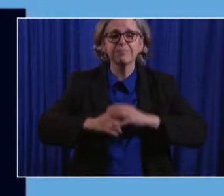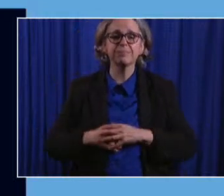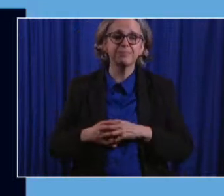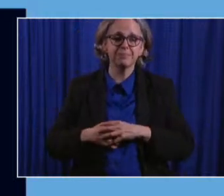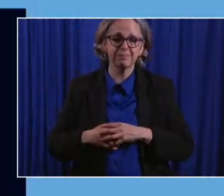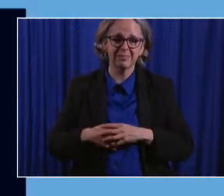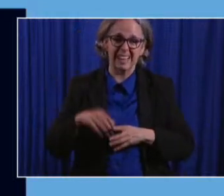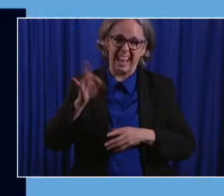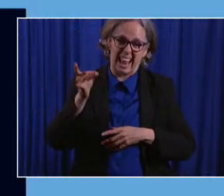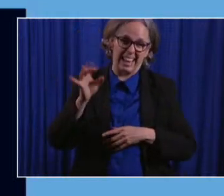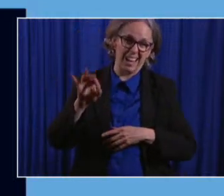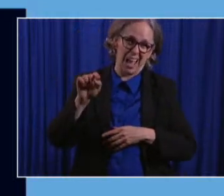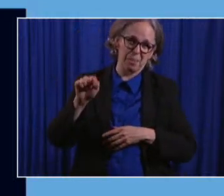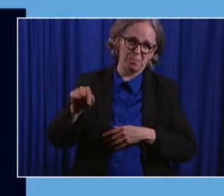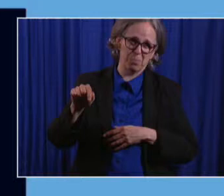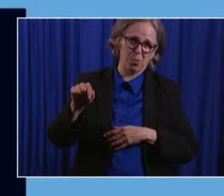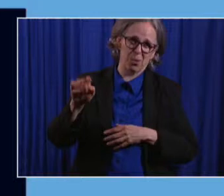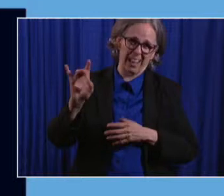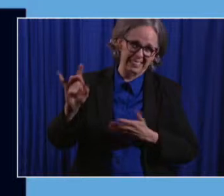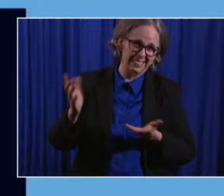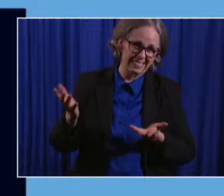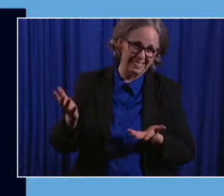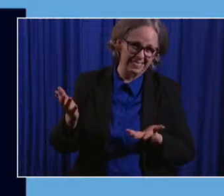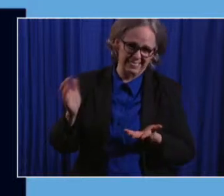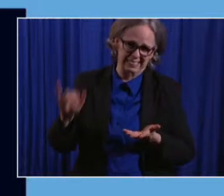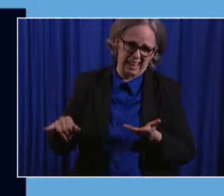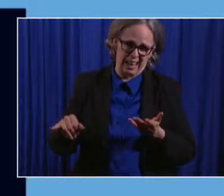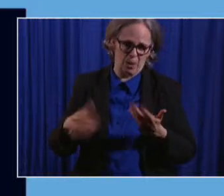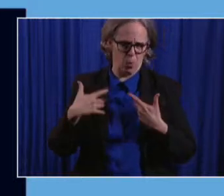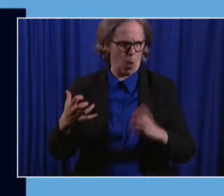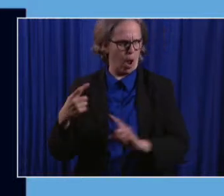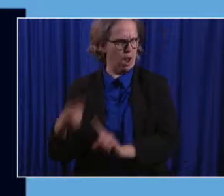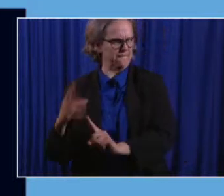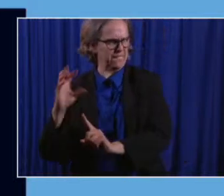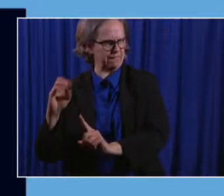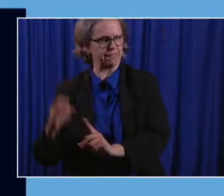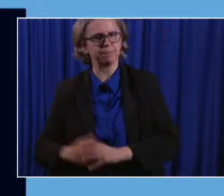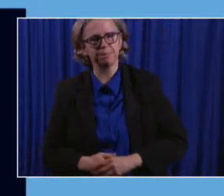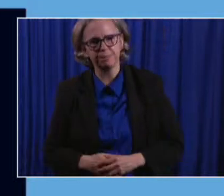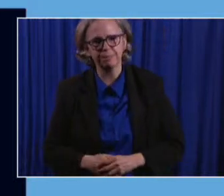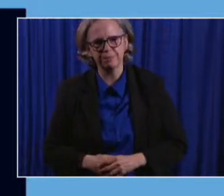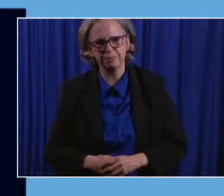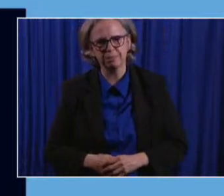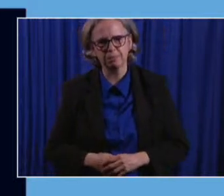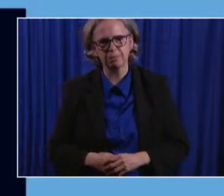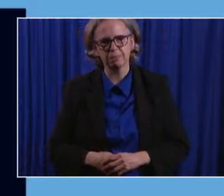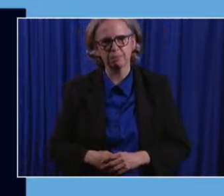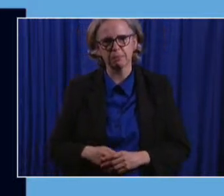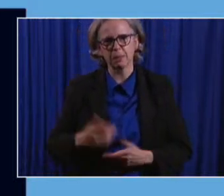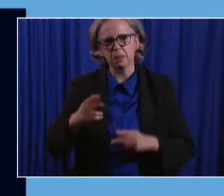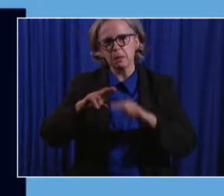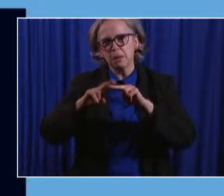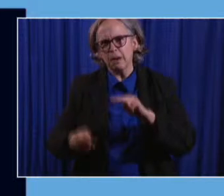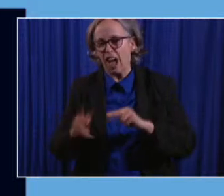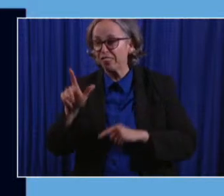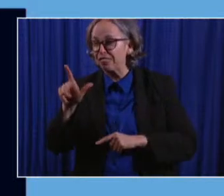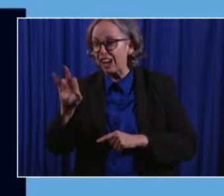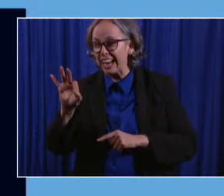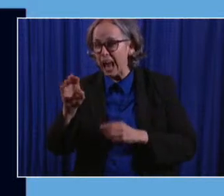89. So as you can see, we've got about 39.8%, almost 40%, or